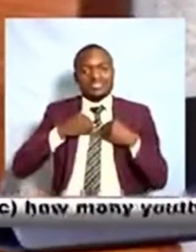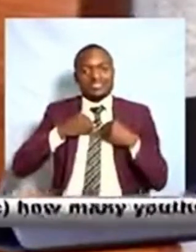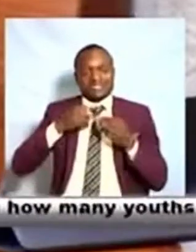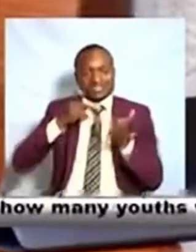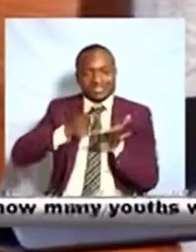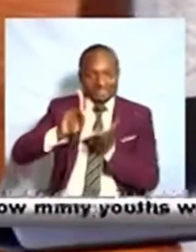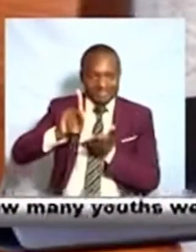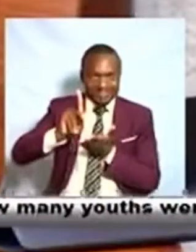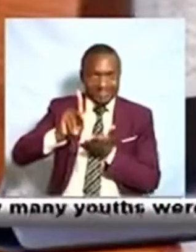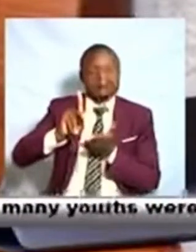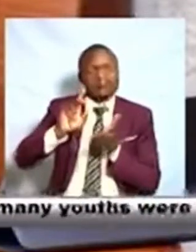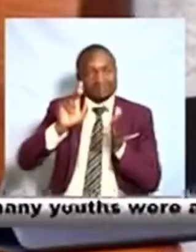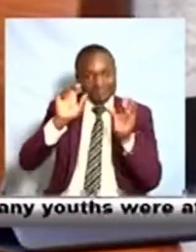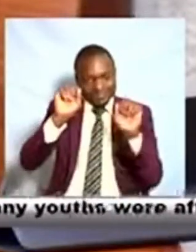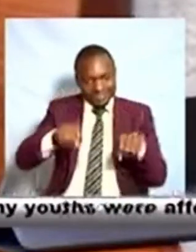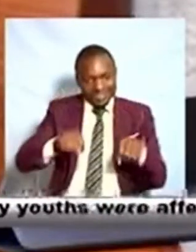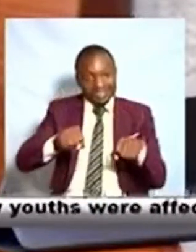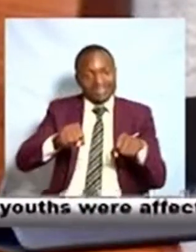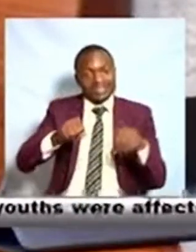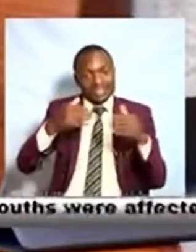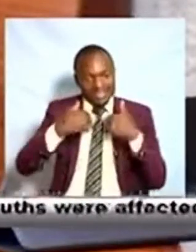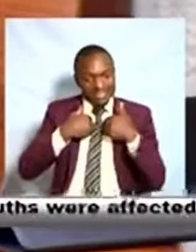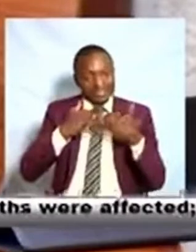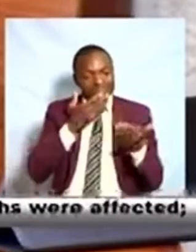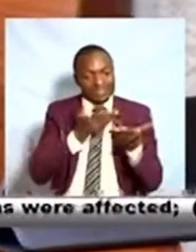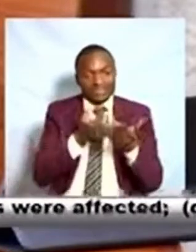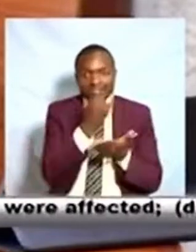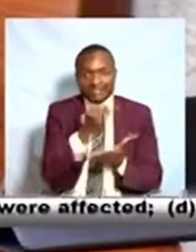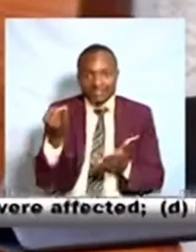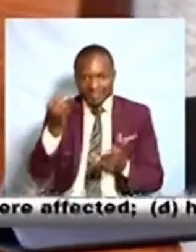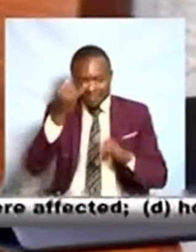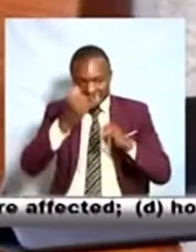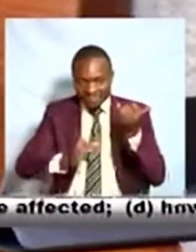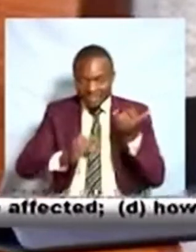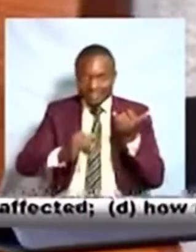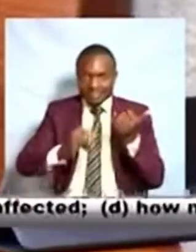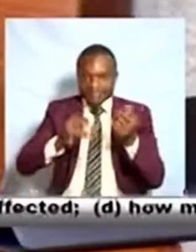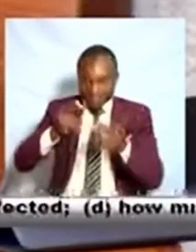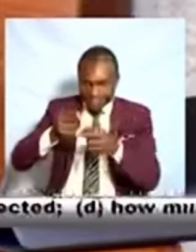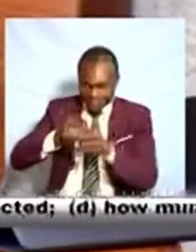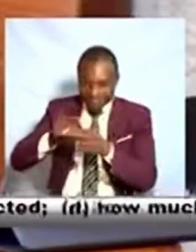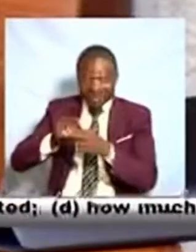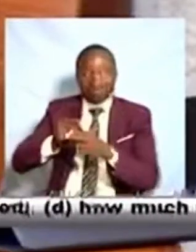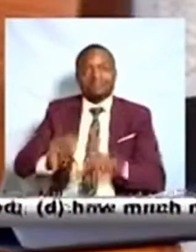you can have this matter concluded as soon as possible.